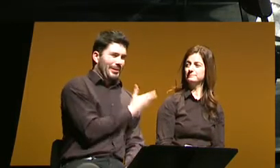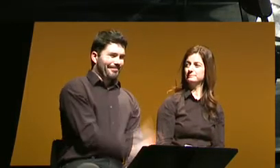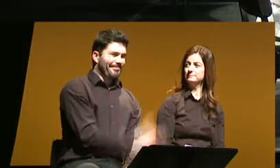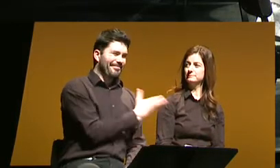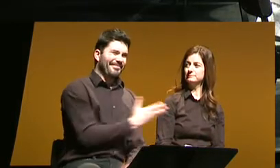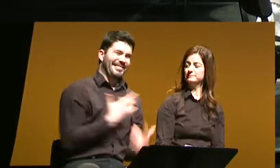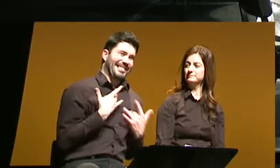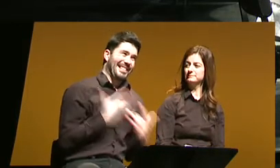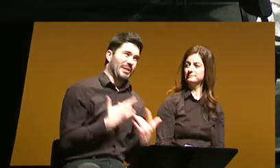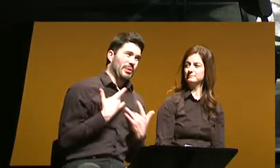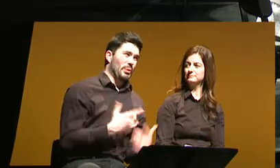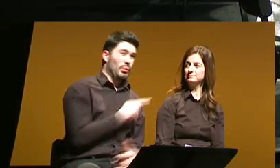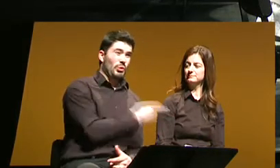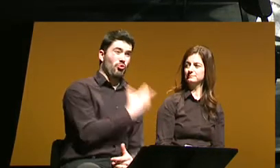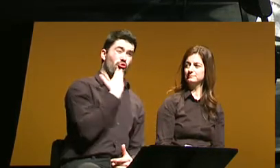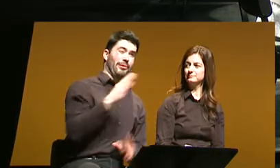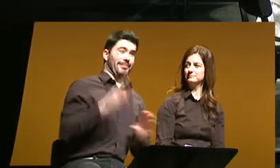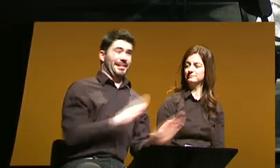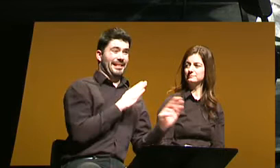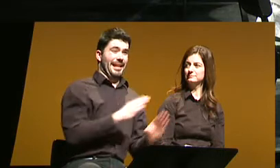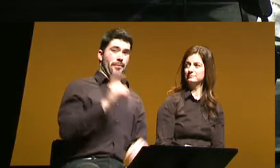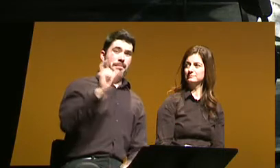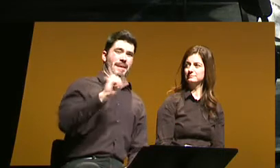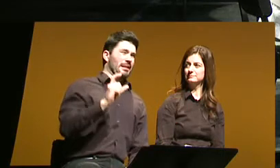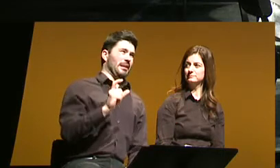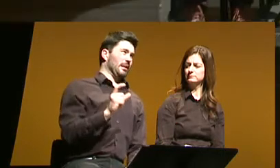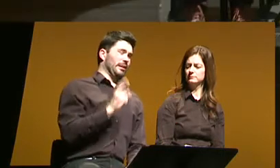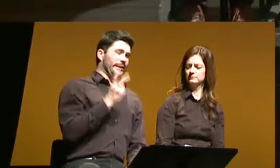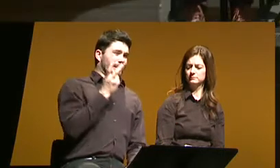going to be the best example of being Muslim.